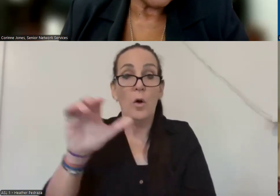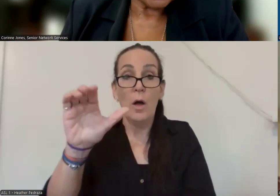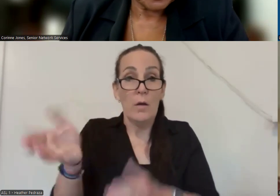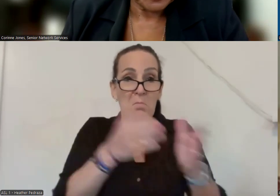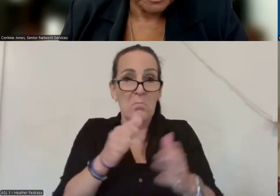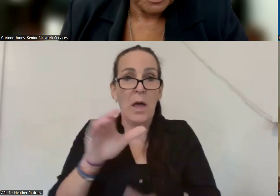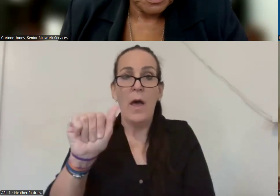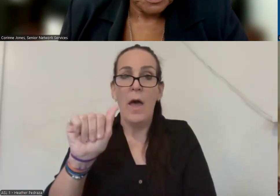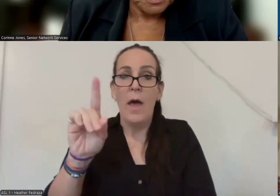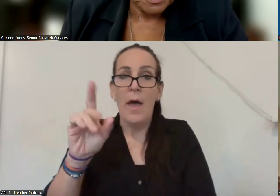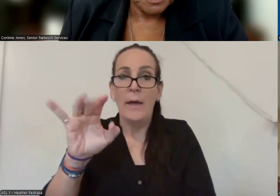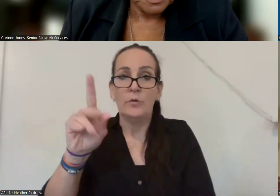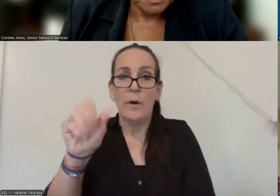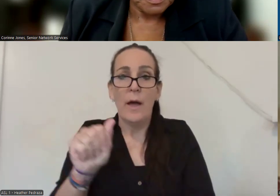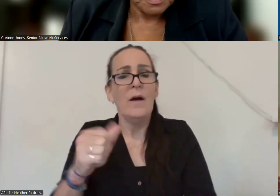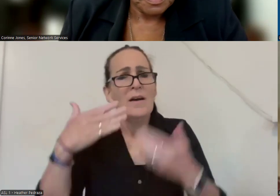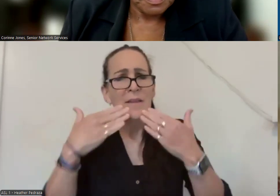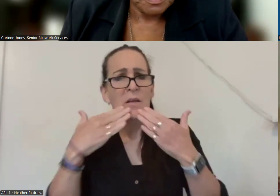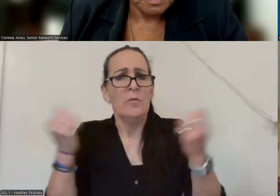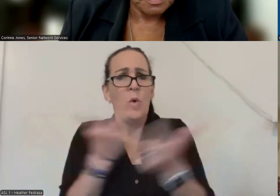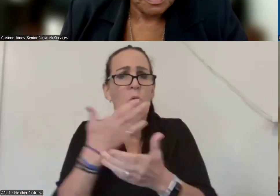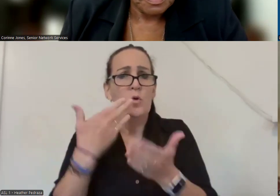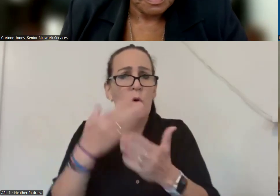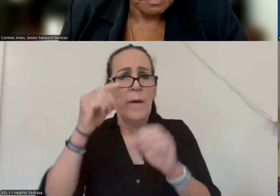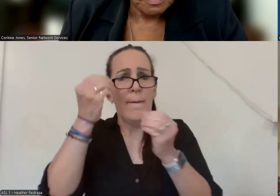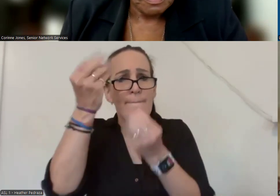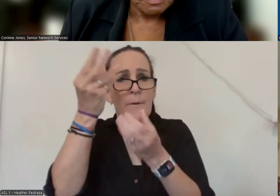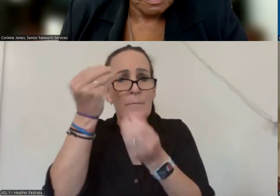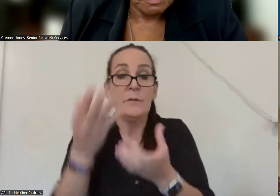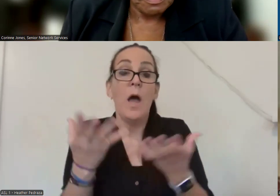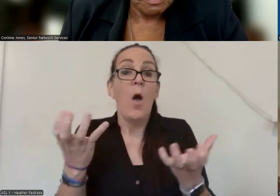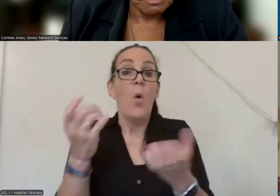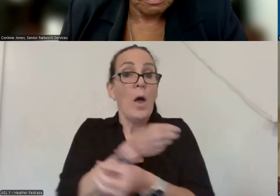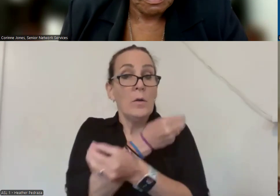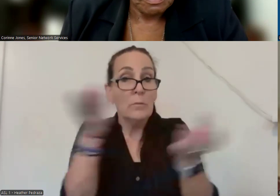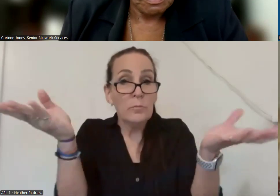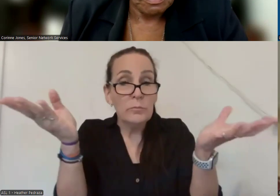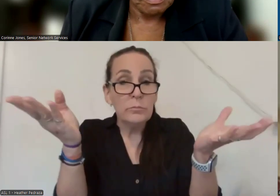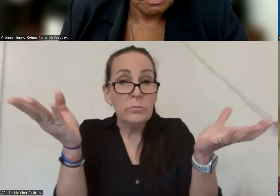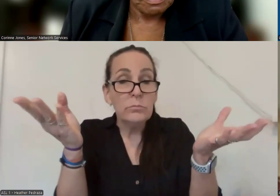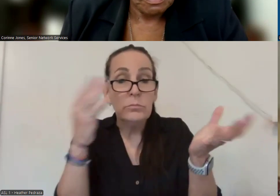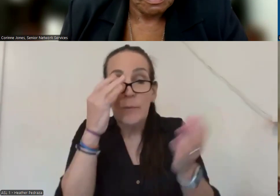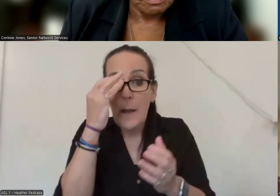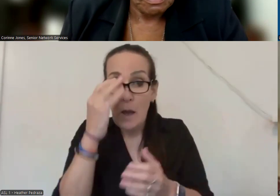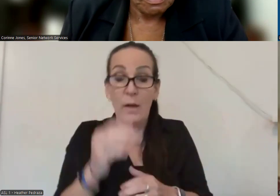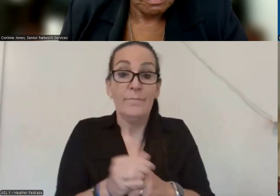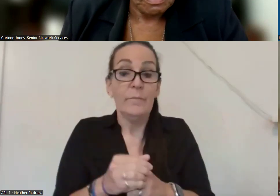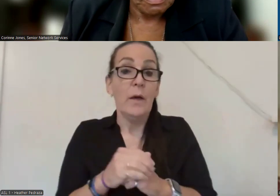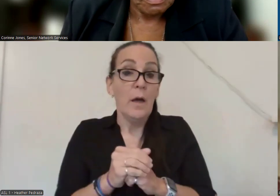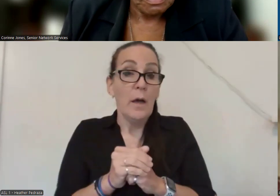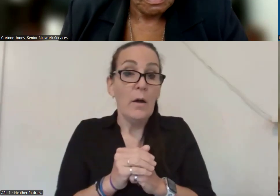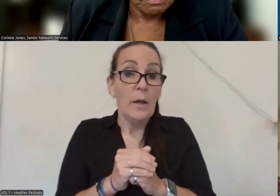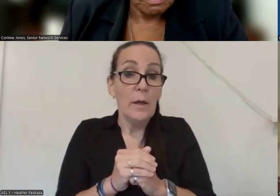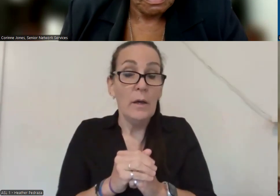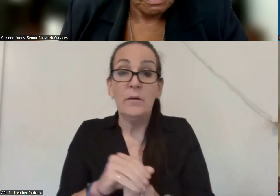Hi, thanks for all the great information. So I just wanted to let you guys know that, in all honesty, you